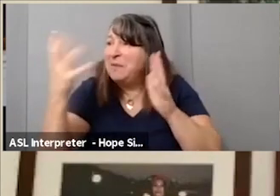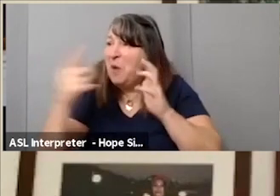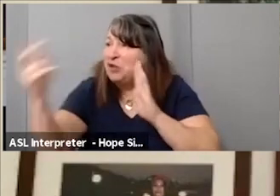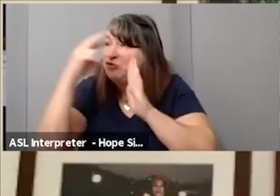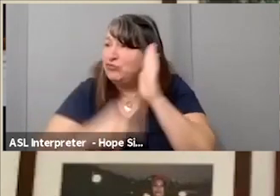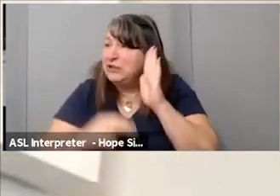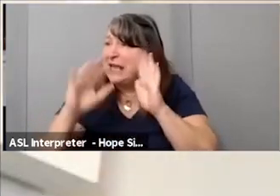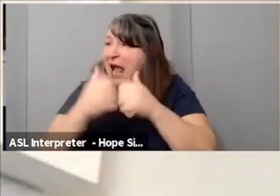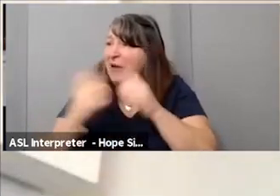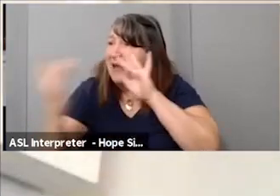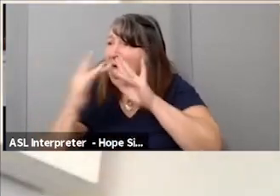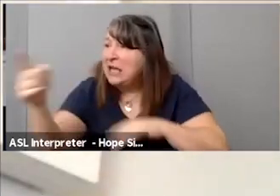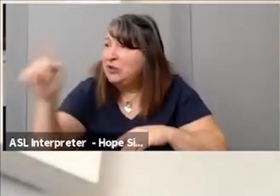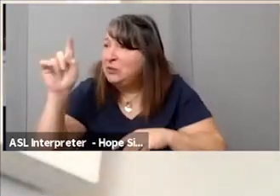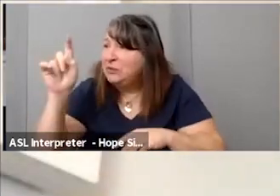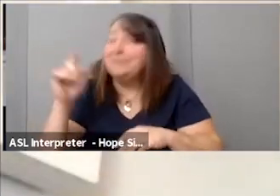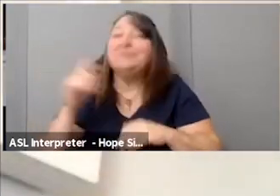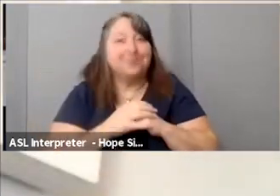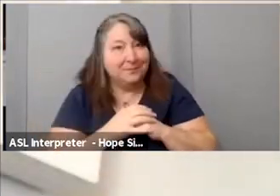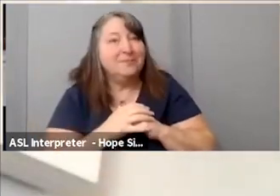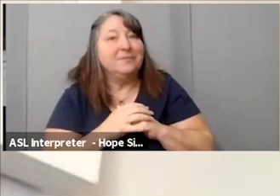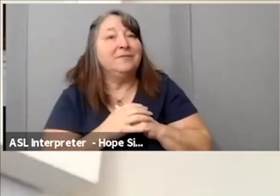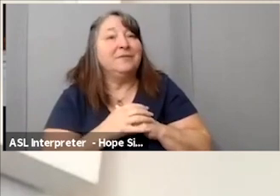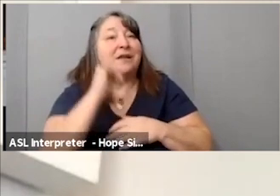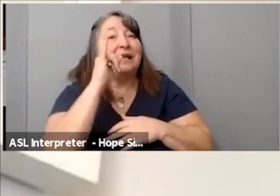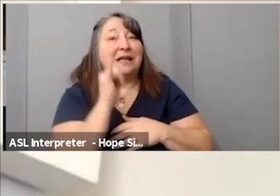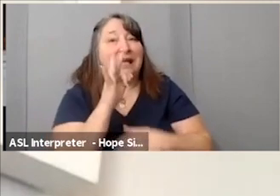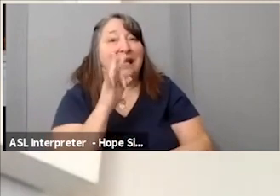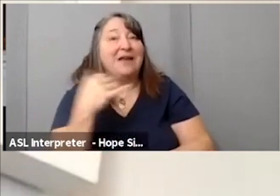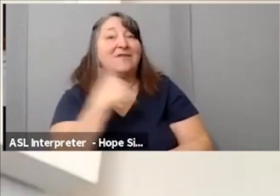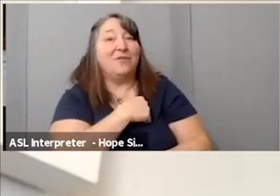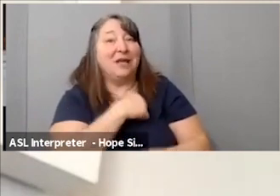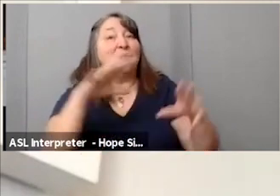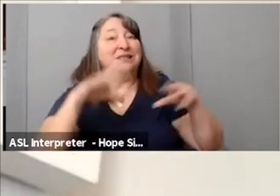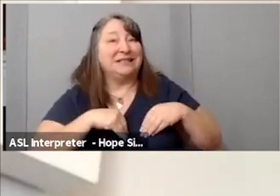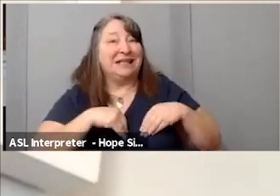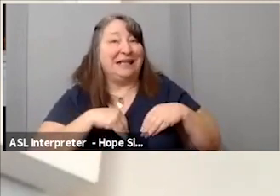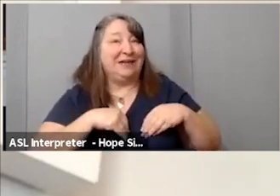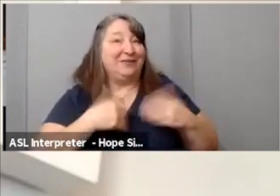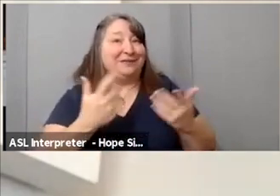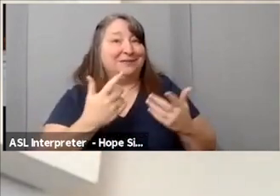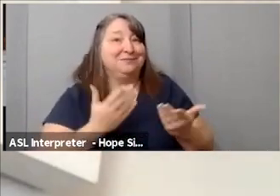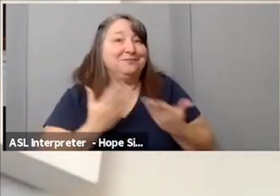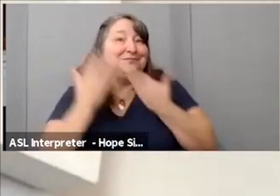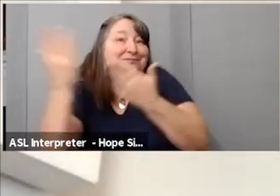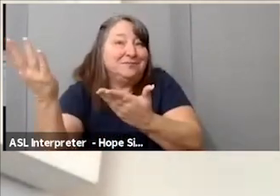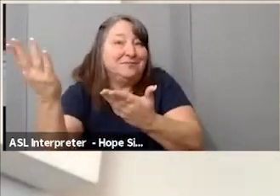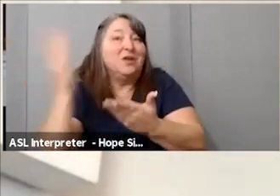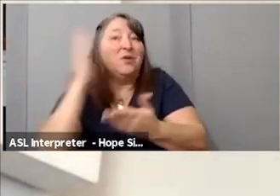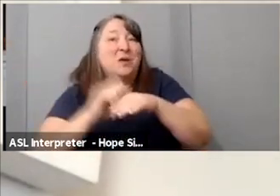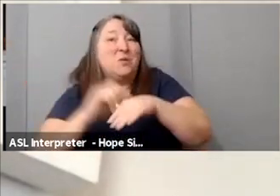at? Yes. So if we receive a submission, typically we'll send out a